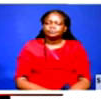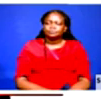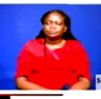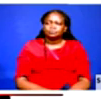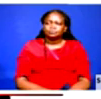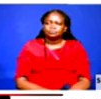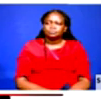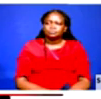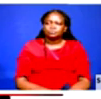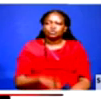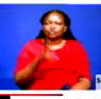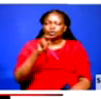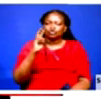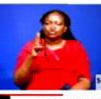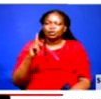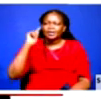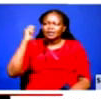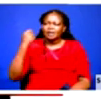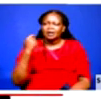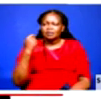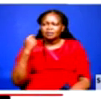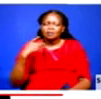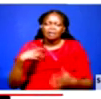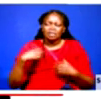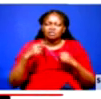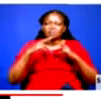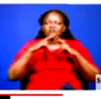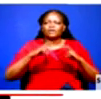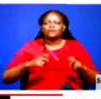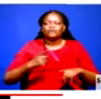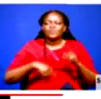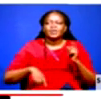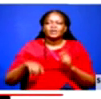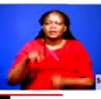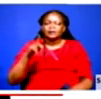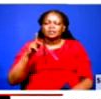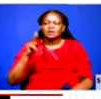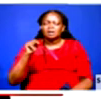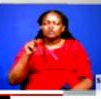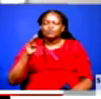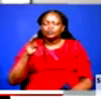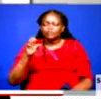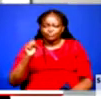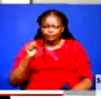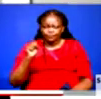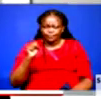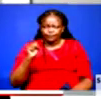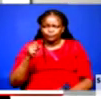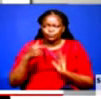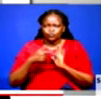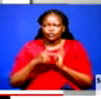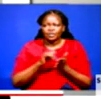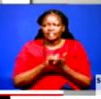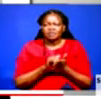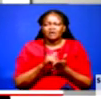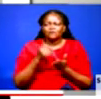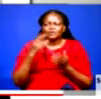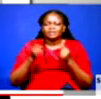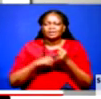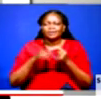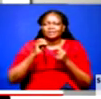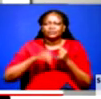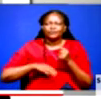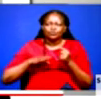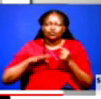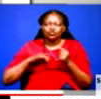The 2022 Kenya Demographic and Health Survey by Kenya National Bureau of Statistics indicates that 46% of women